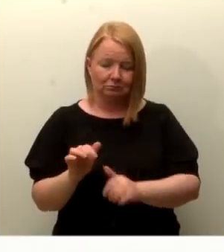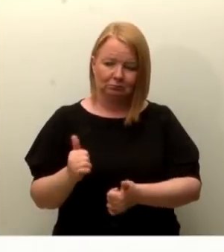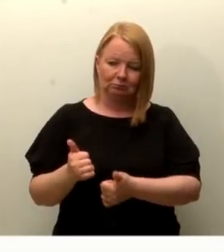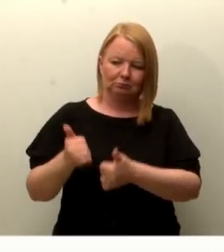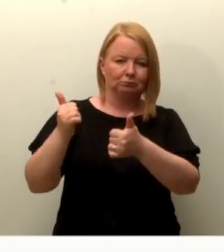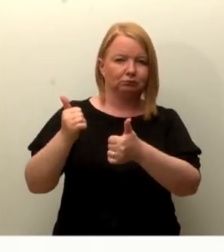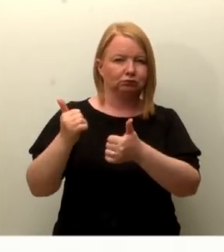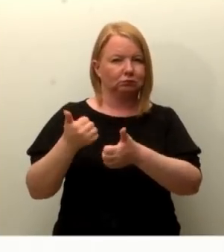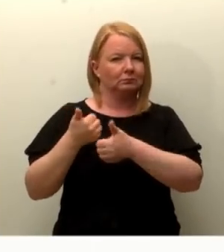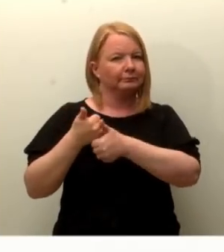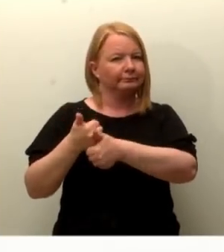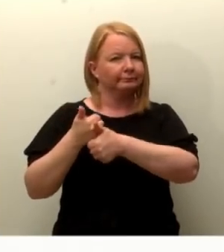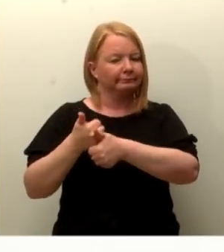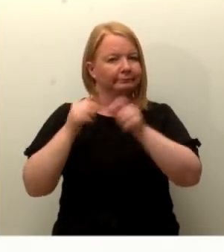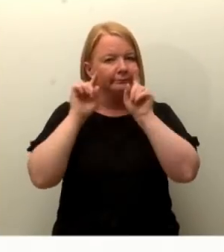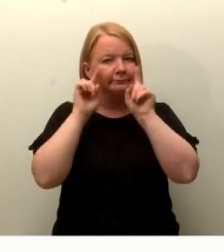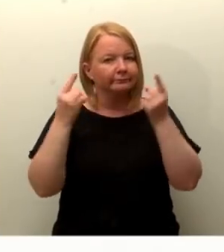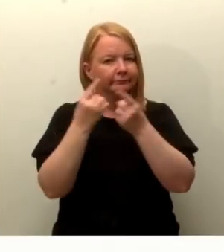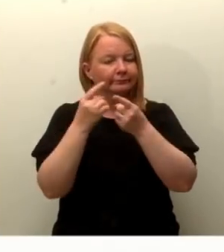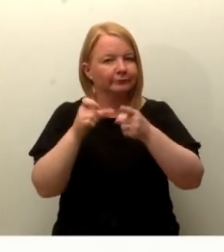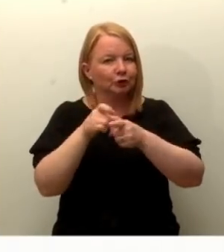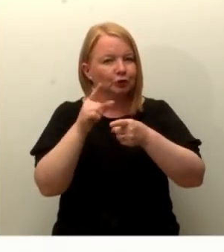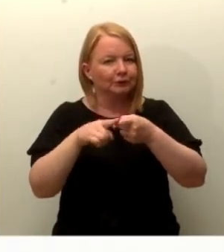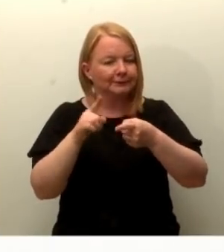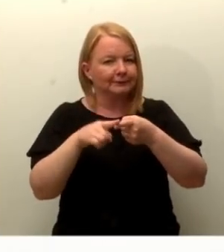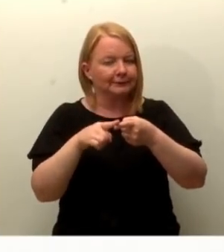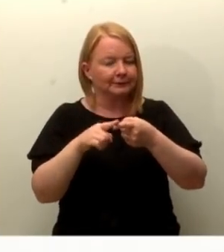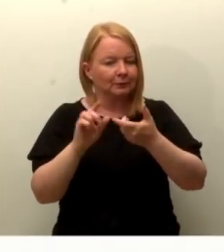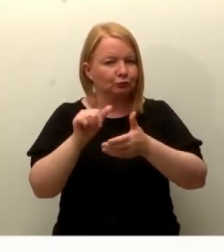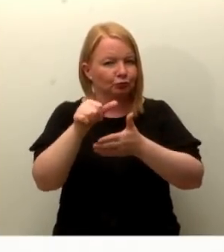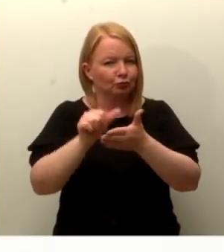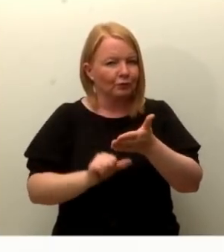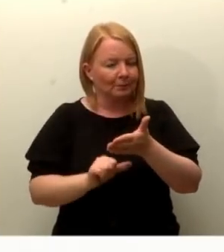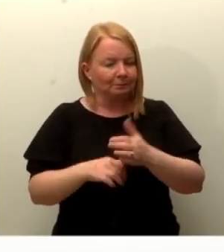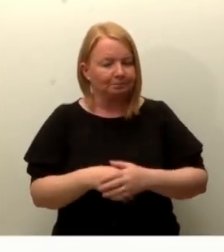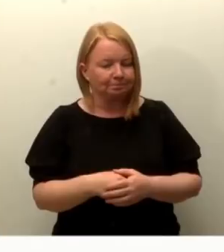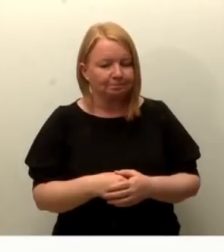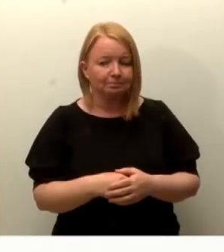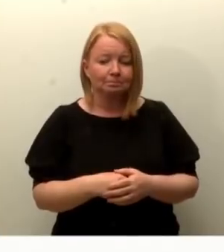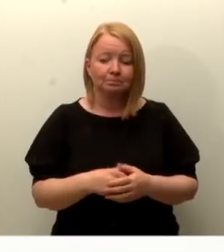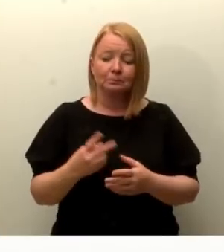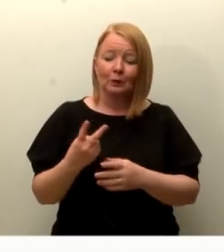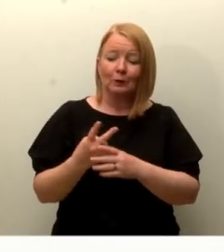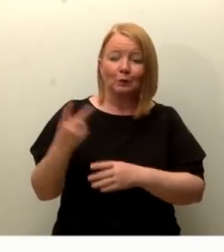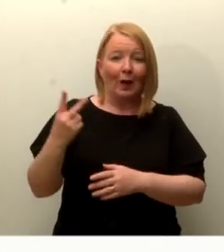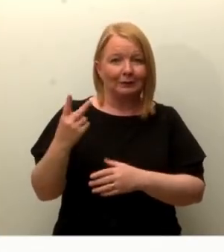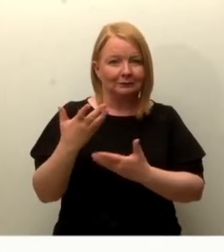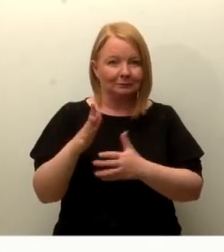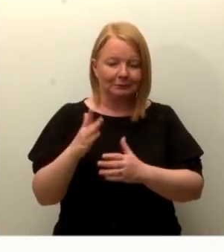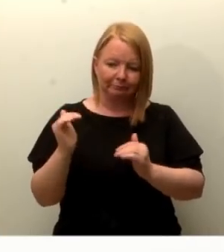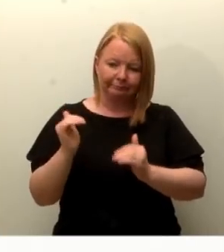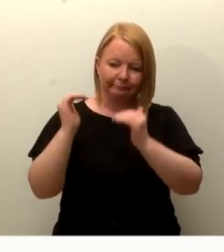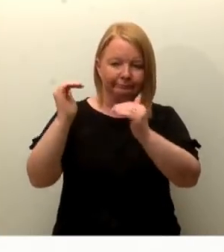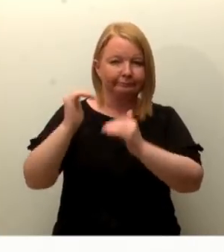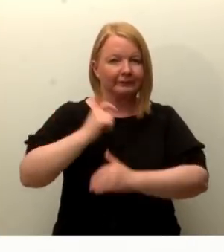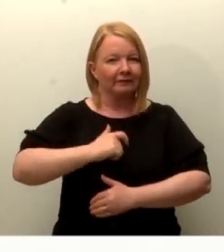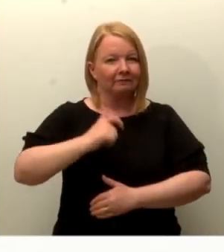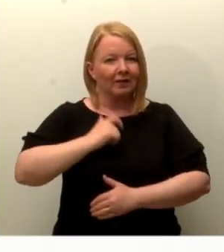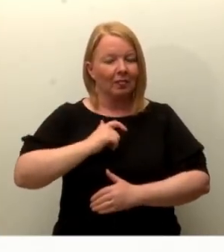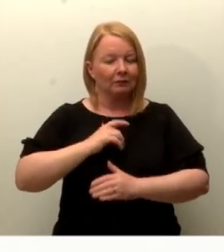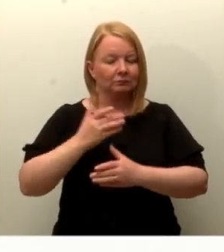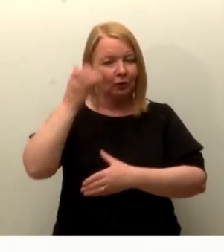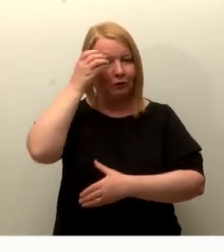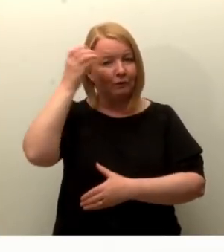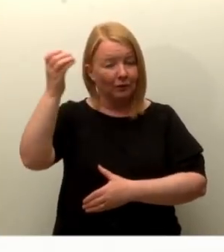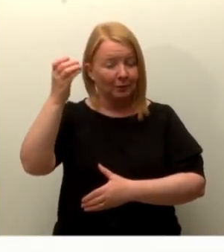of the University of Dundee and its MCH degree, and twice the recipient of the highest civilian governmental Indian